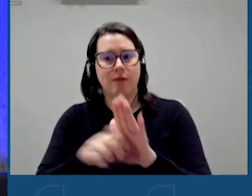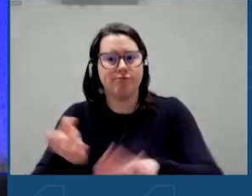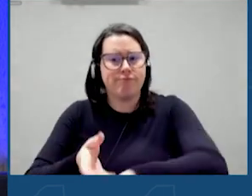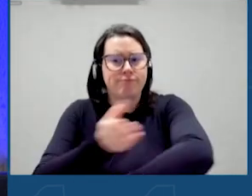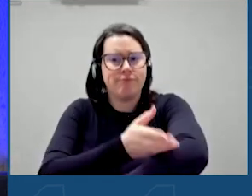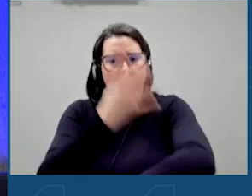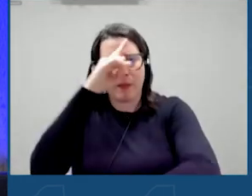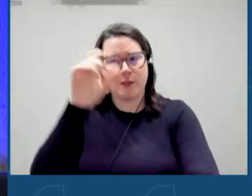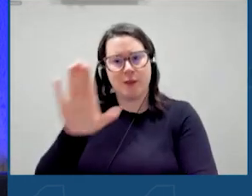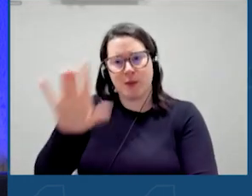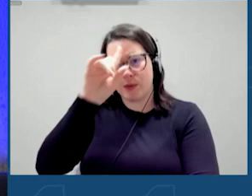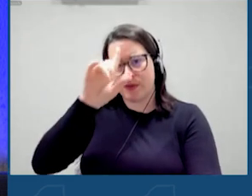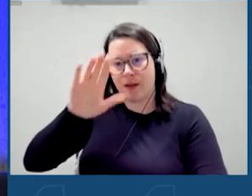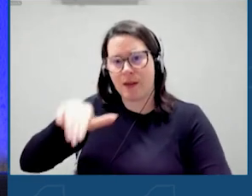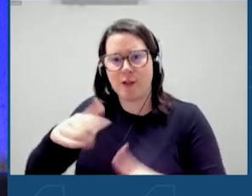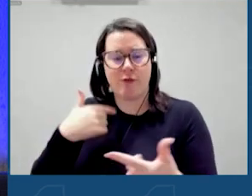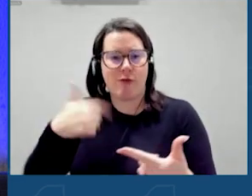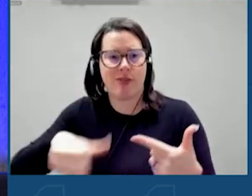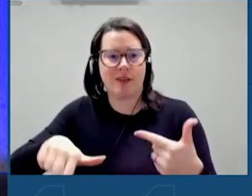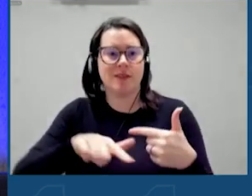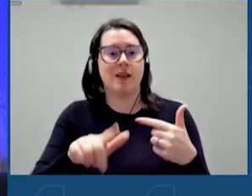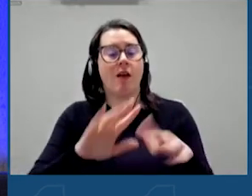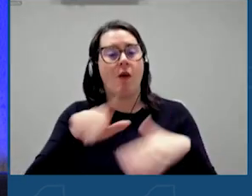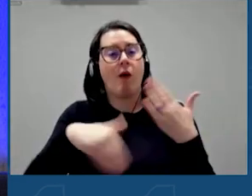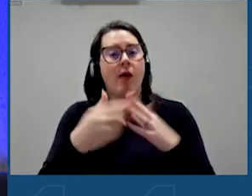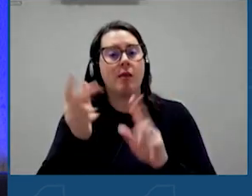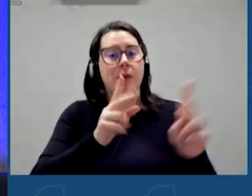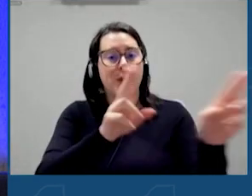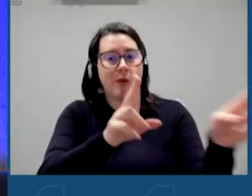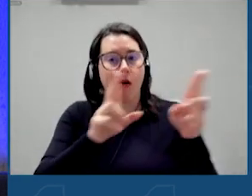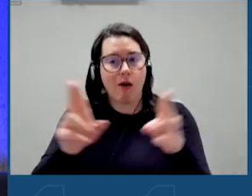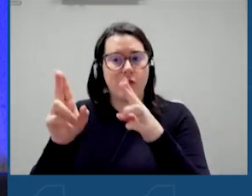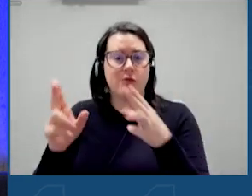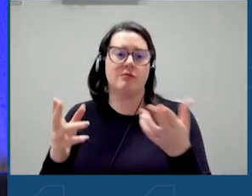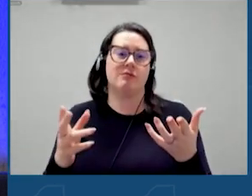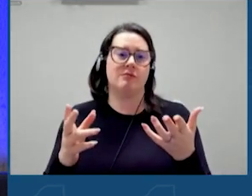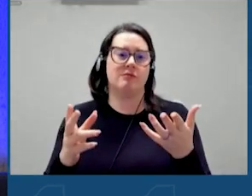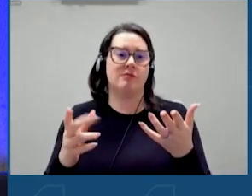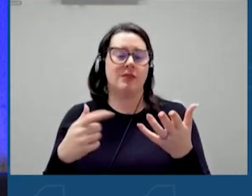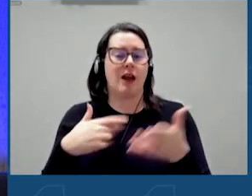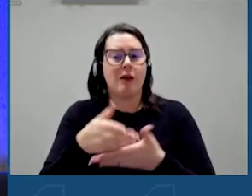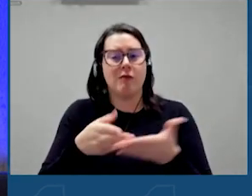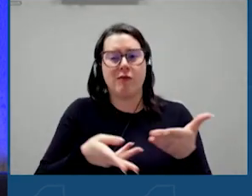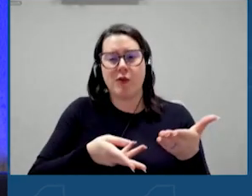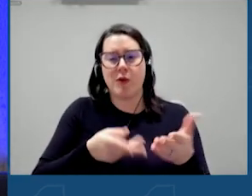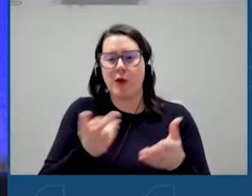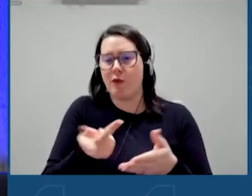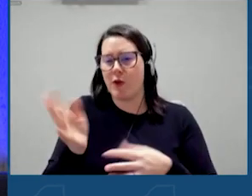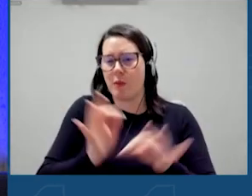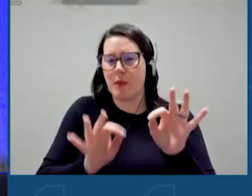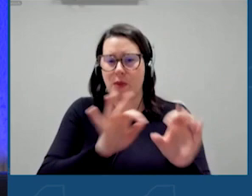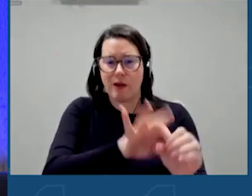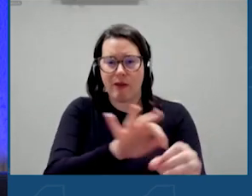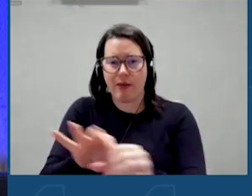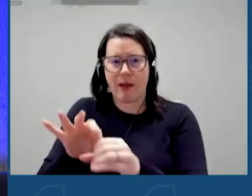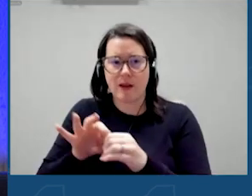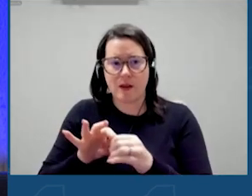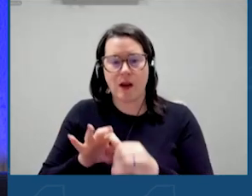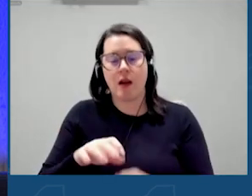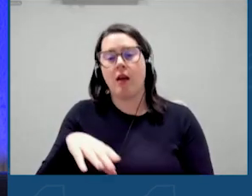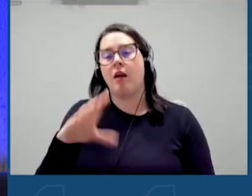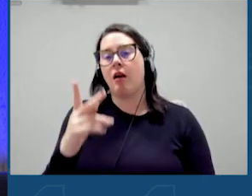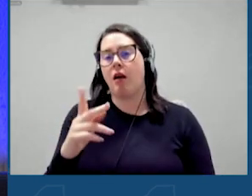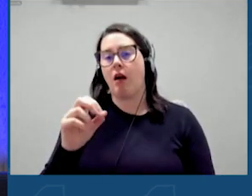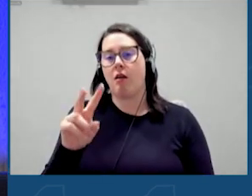the honorees and people here today, a couple of elected leaders. At least I see Senator Brian Kavanaugh, who's